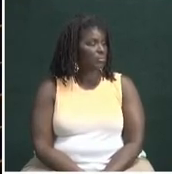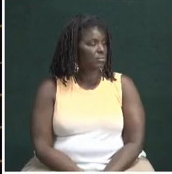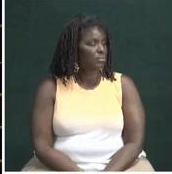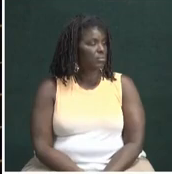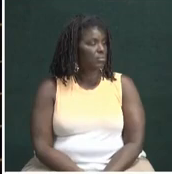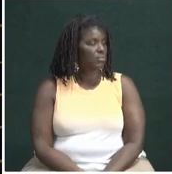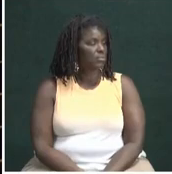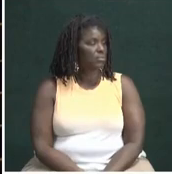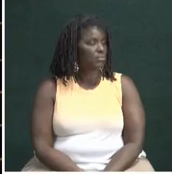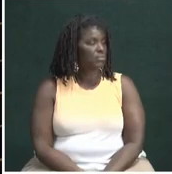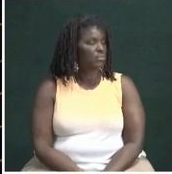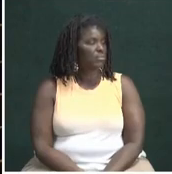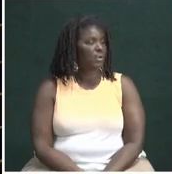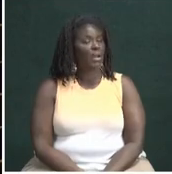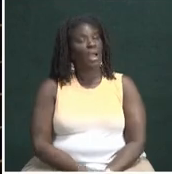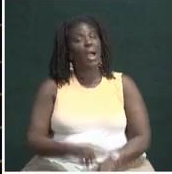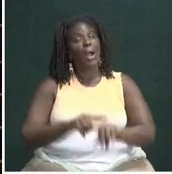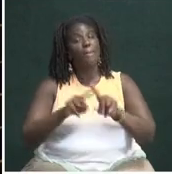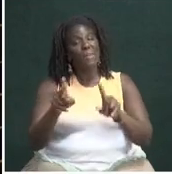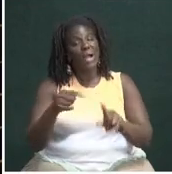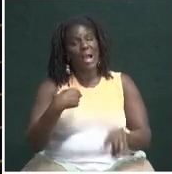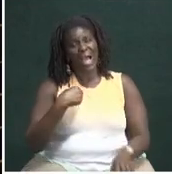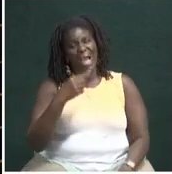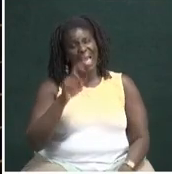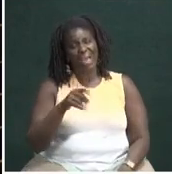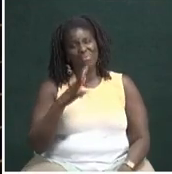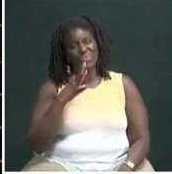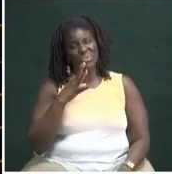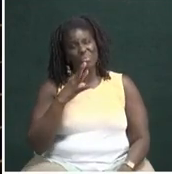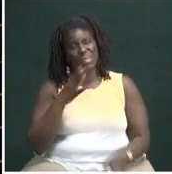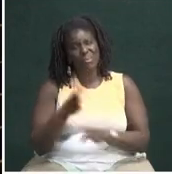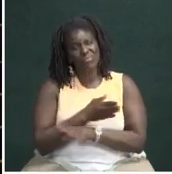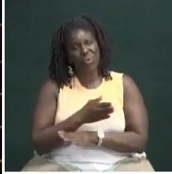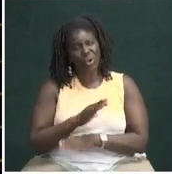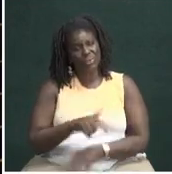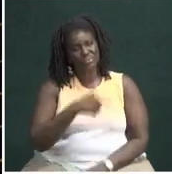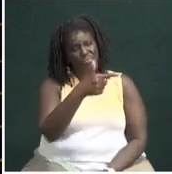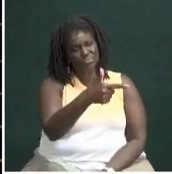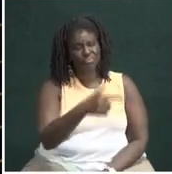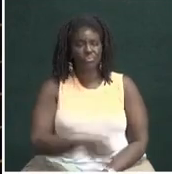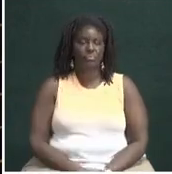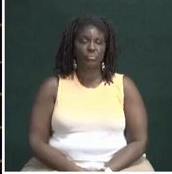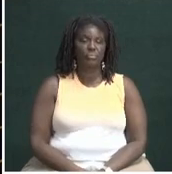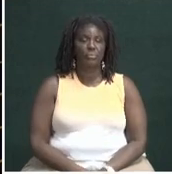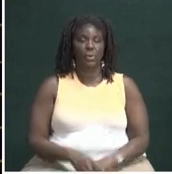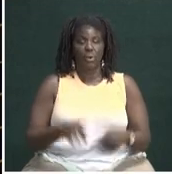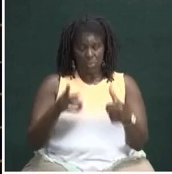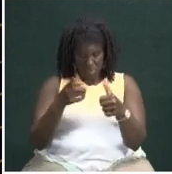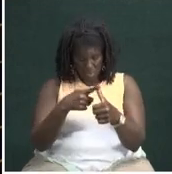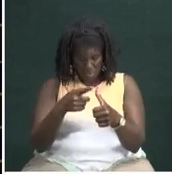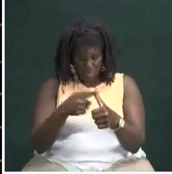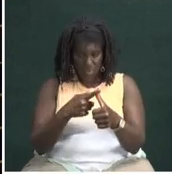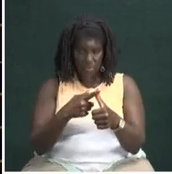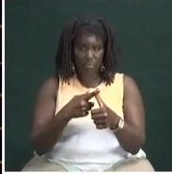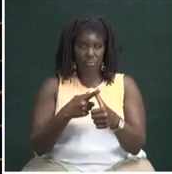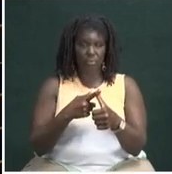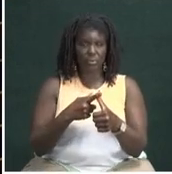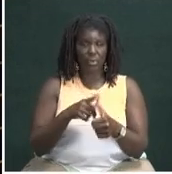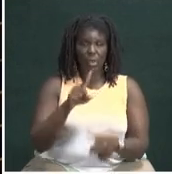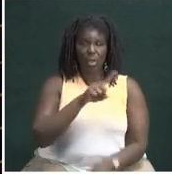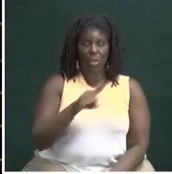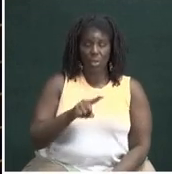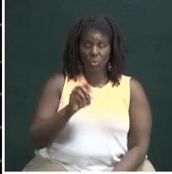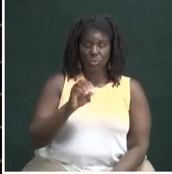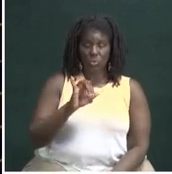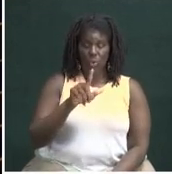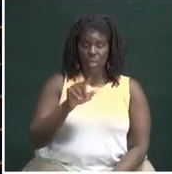However, I do have to give you a few remarks before it's on to you. First, I would like to recognize Zoila